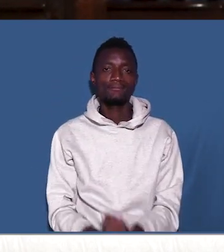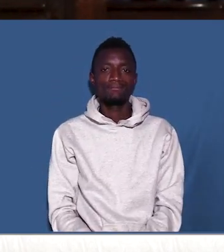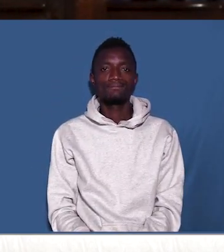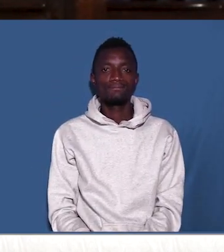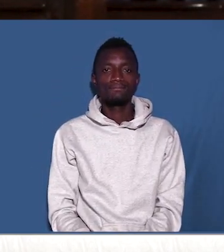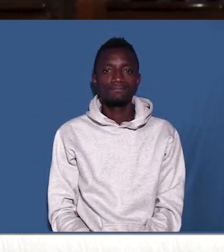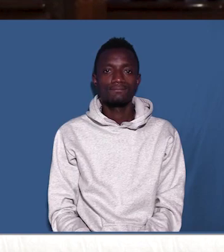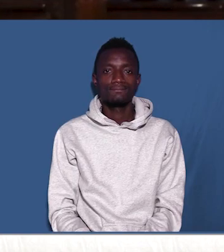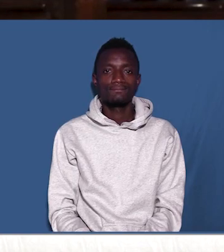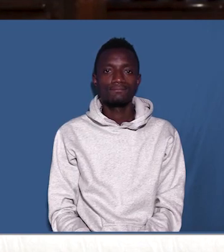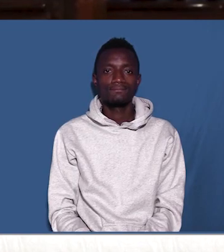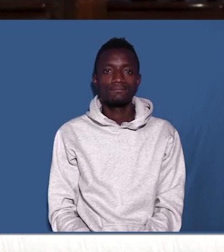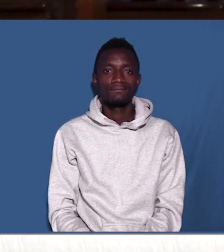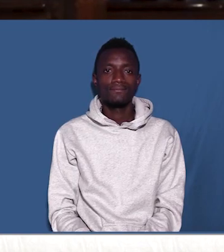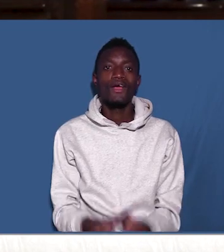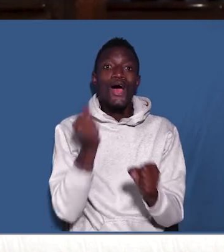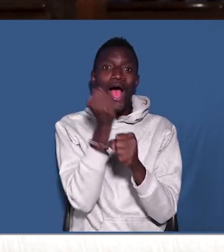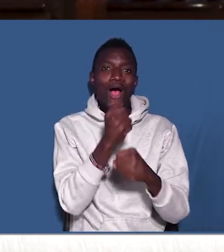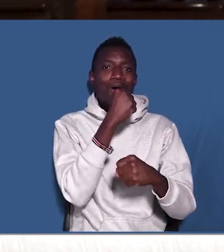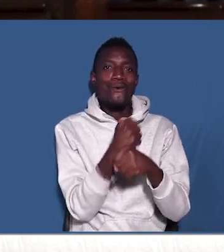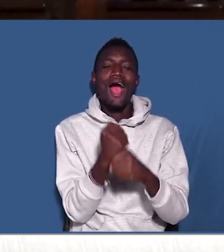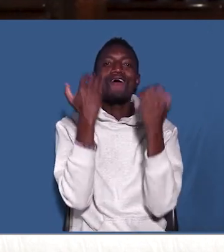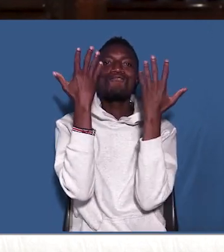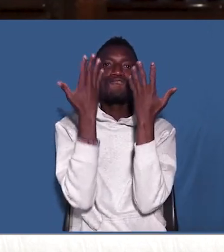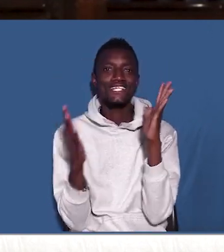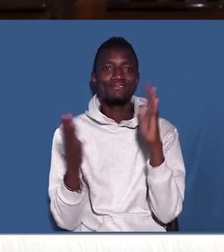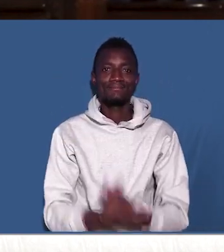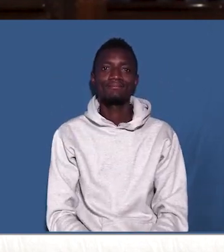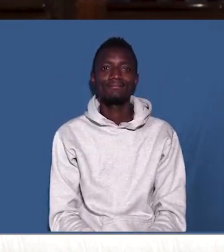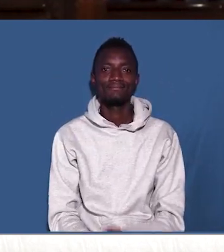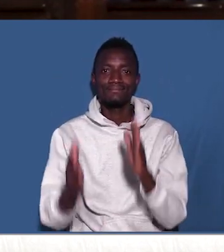the finished work. Let us pray.